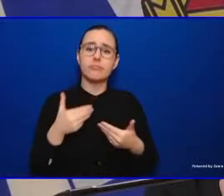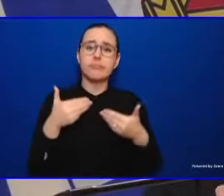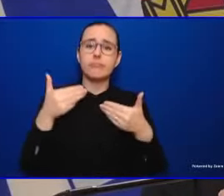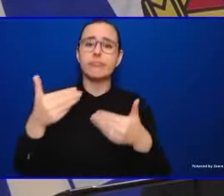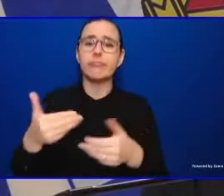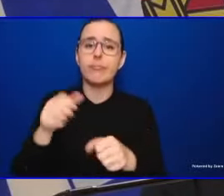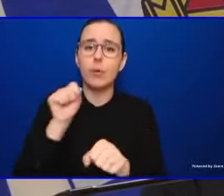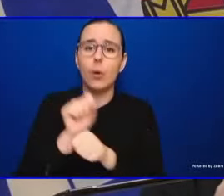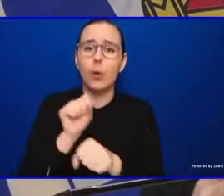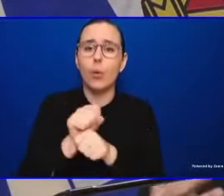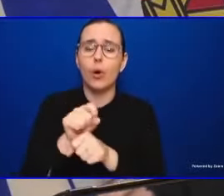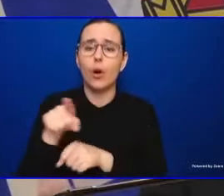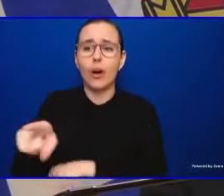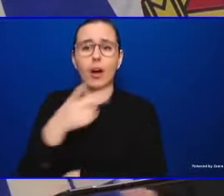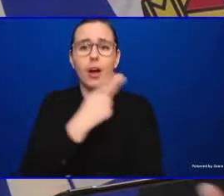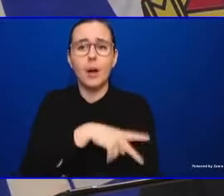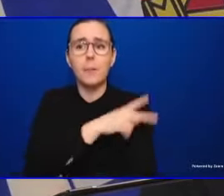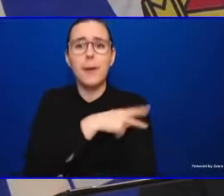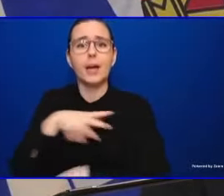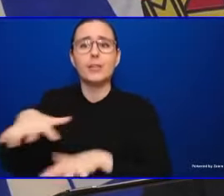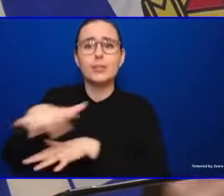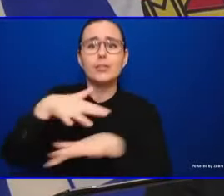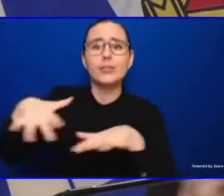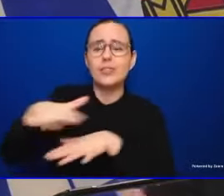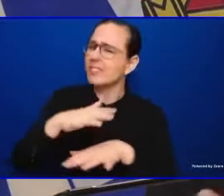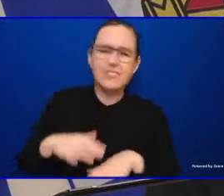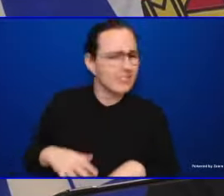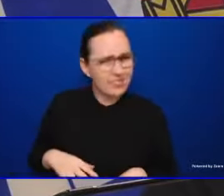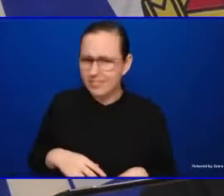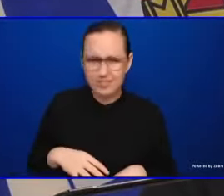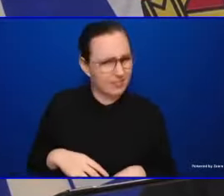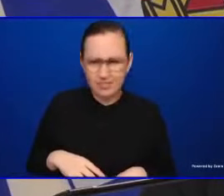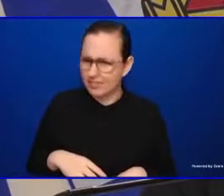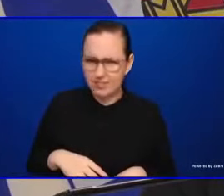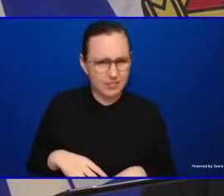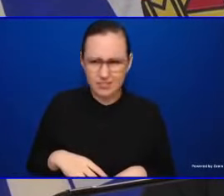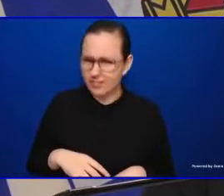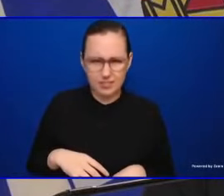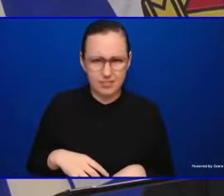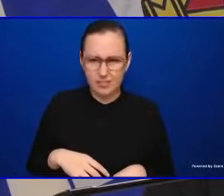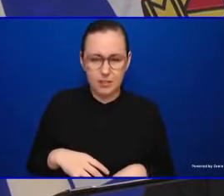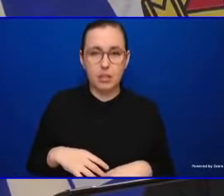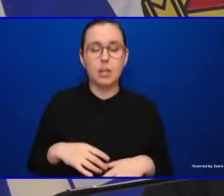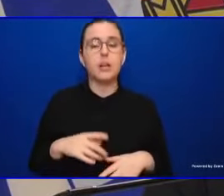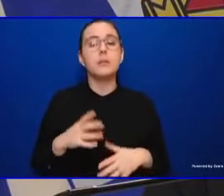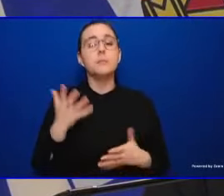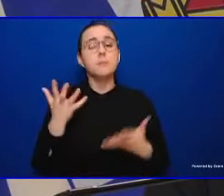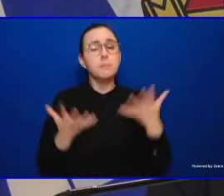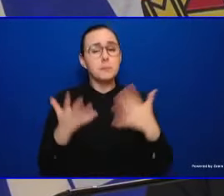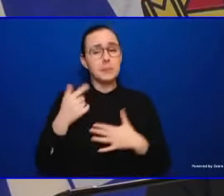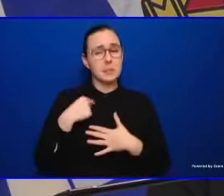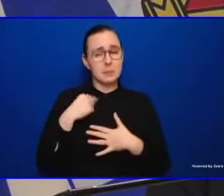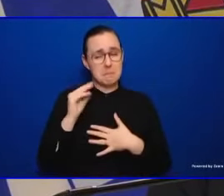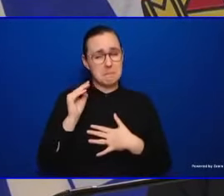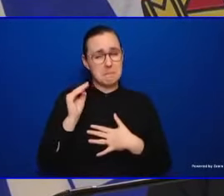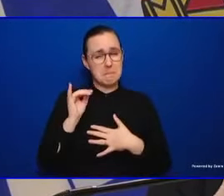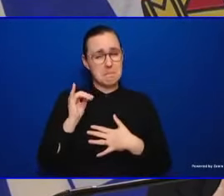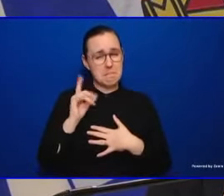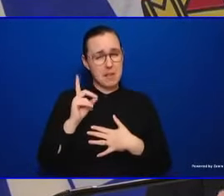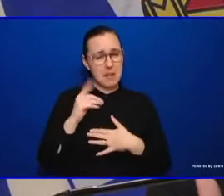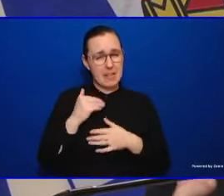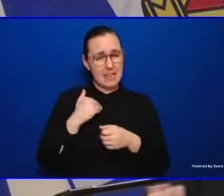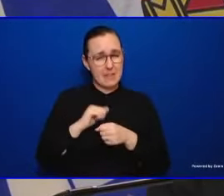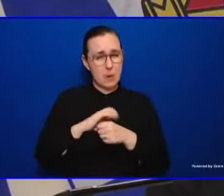have protocols in place that have been dusted off again to make sure that if we get to that point, we have